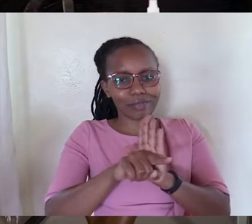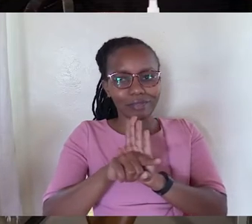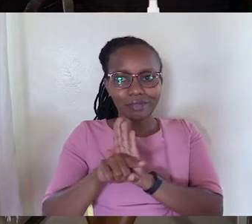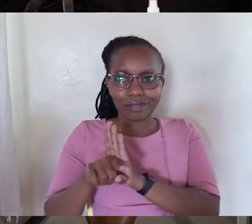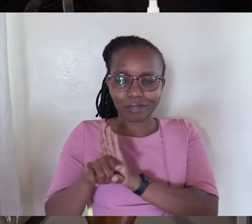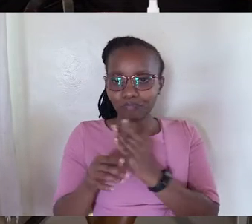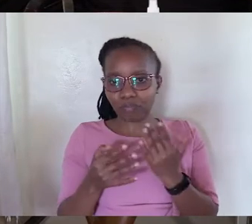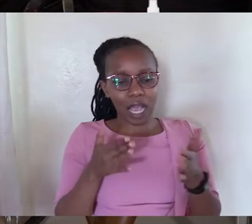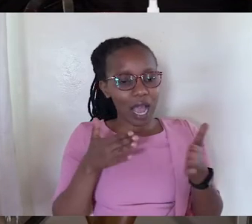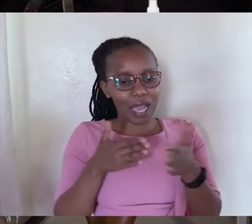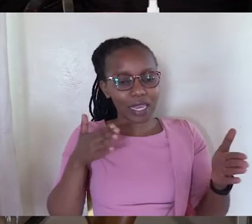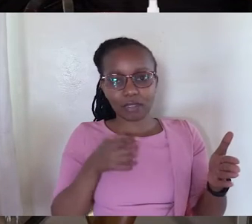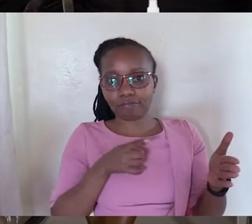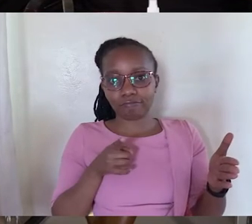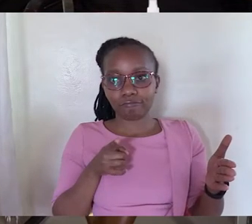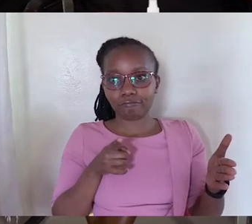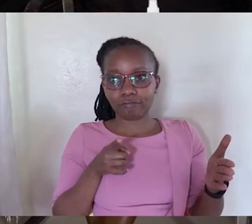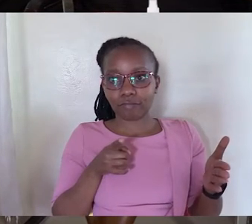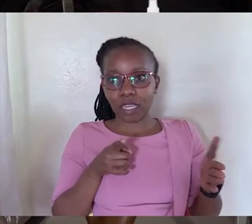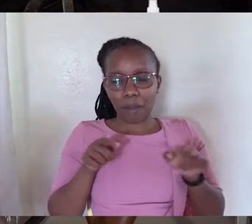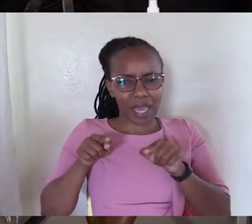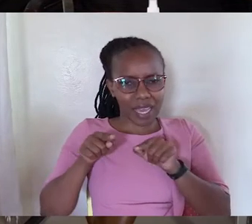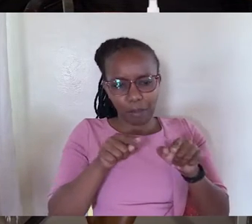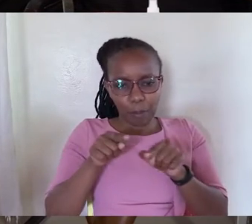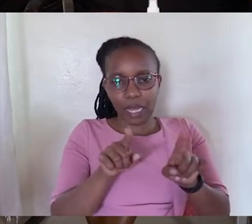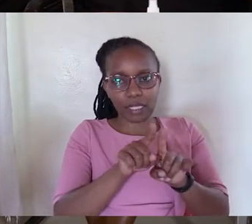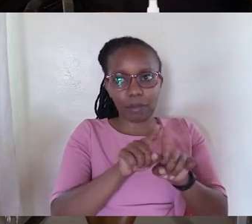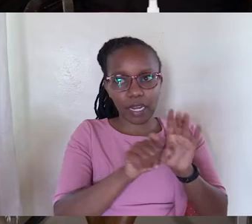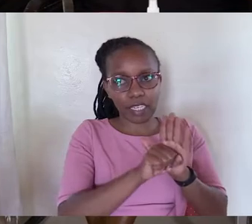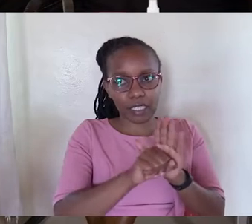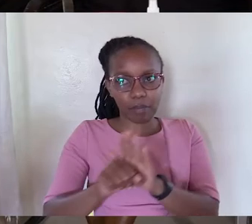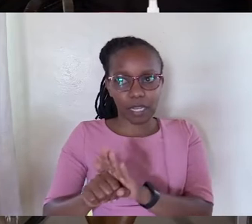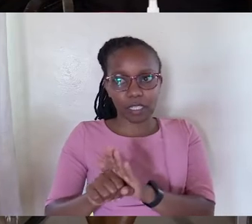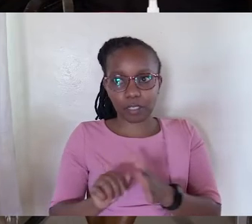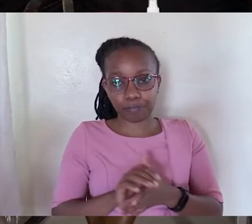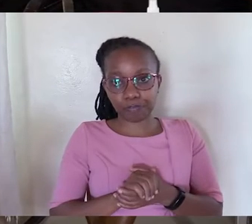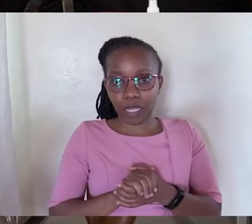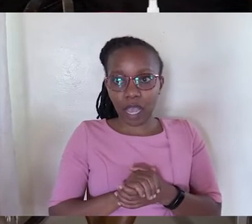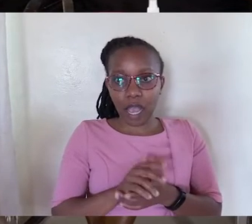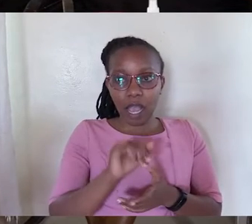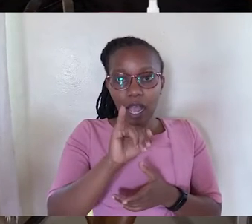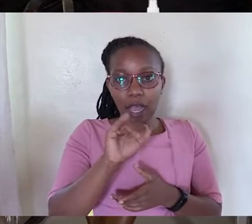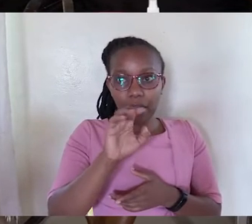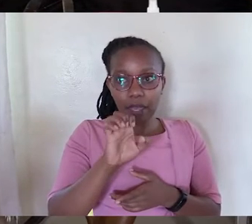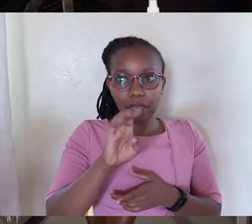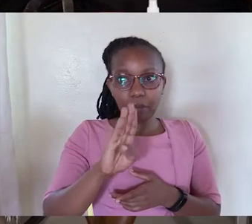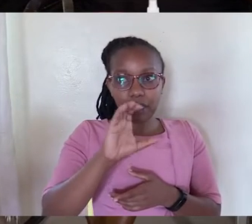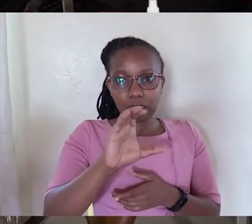negativity against them in being intimidated and discriminated. As IEBC,